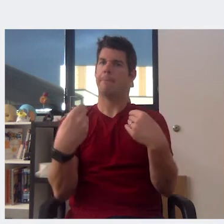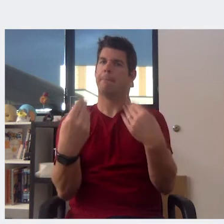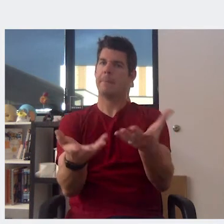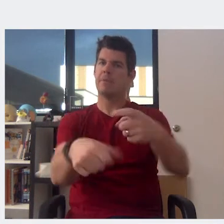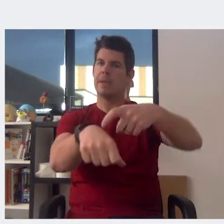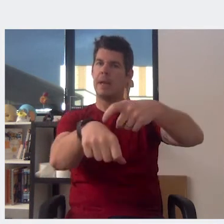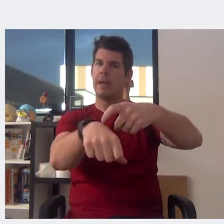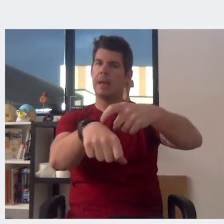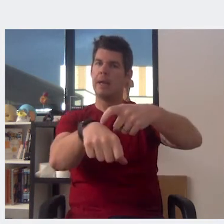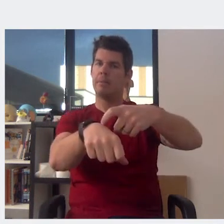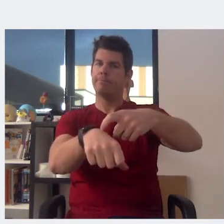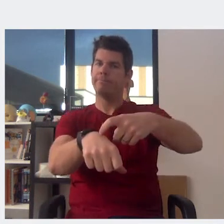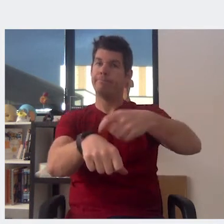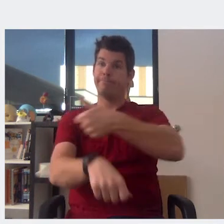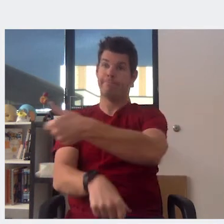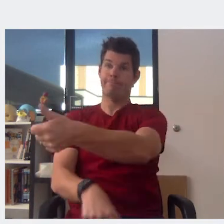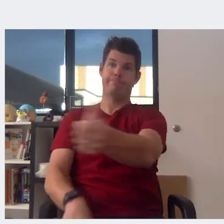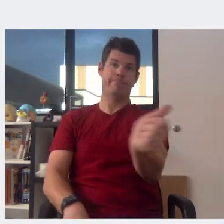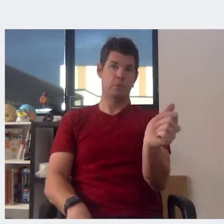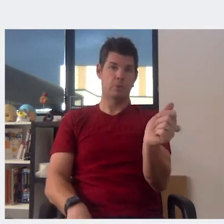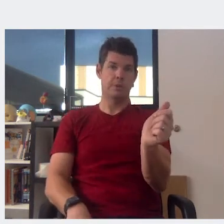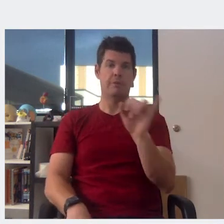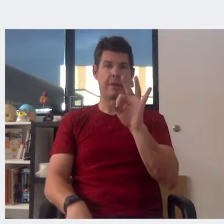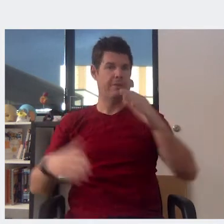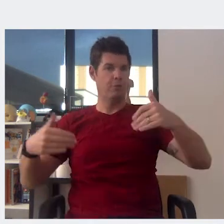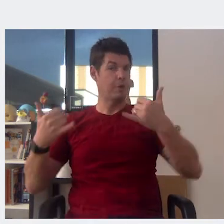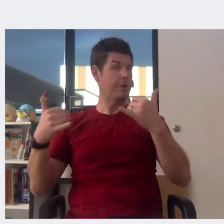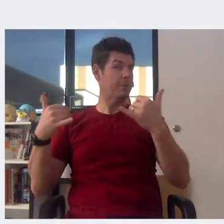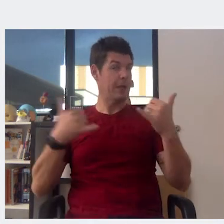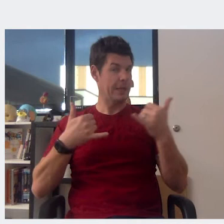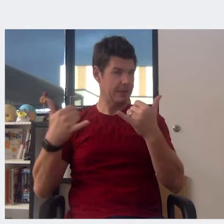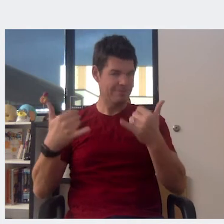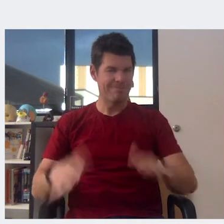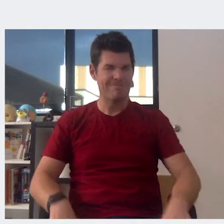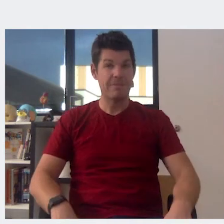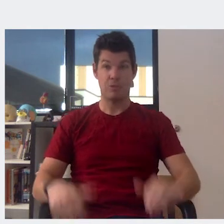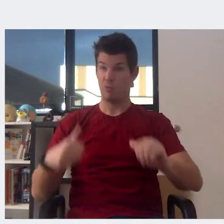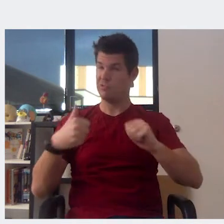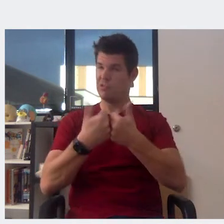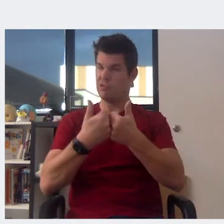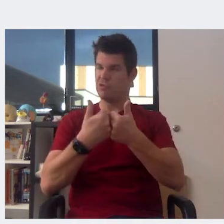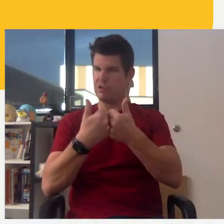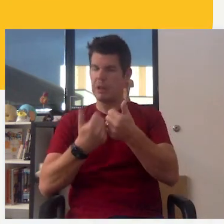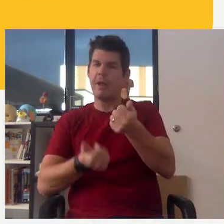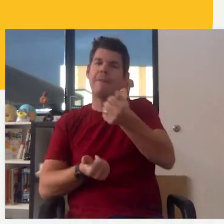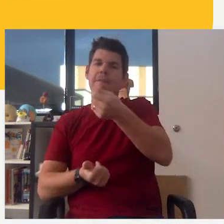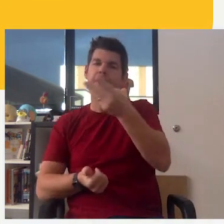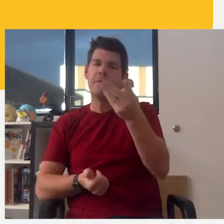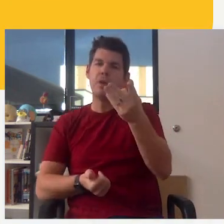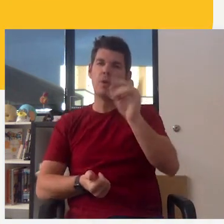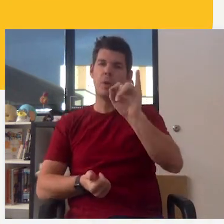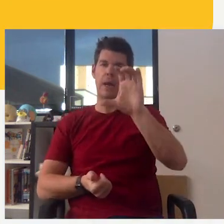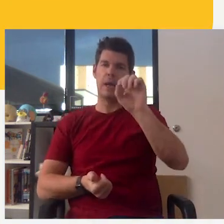try and do that on your own if you haven't been doing it already. But we want to challenge you to have at least a couple icons, maybe more if you've already been doing